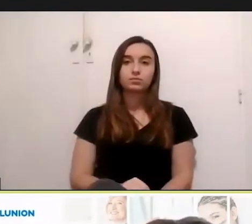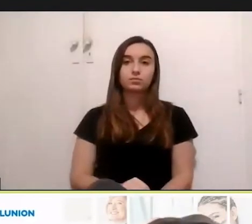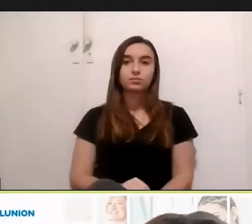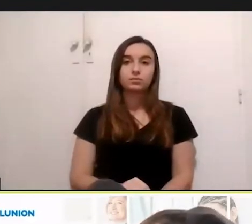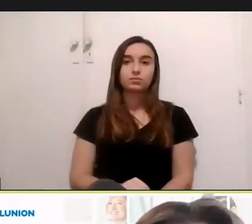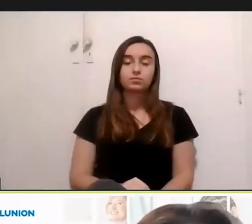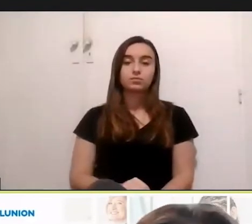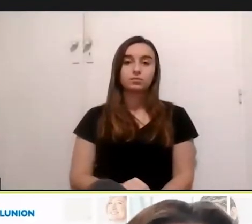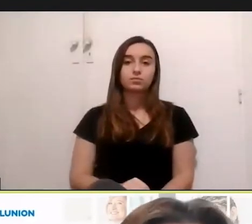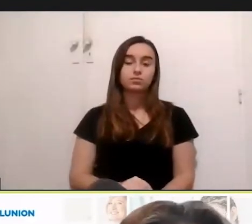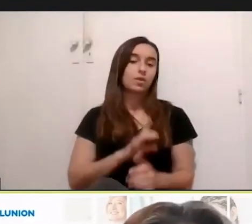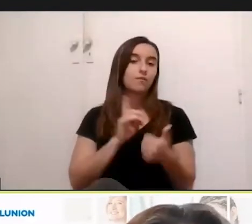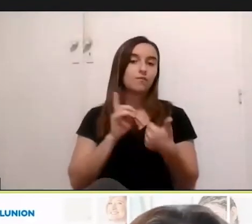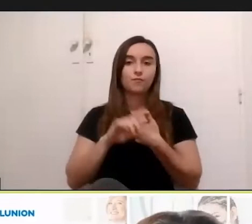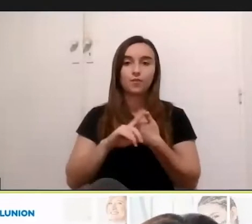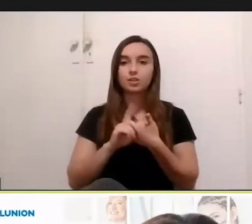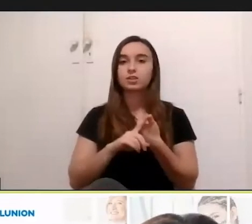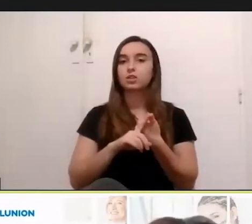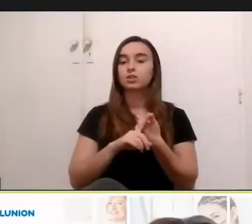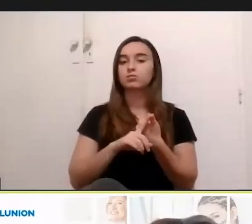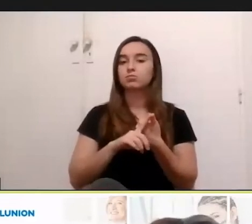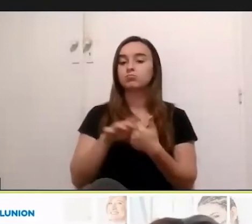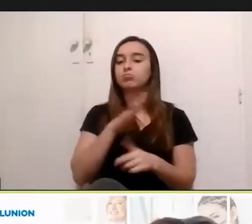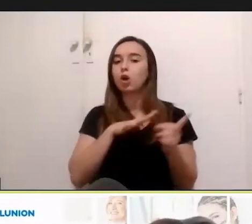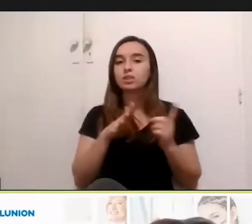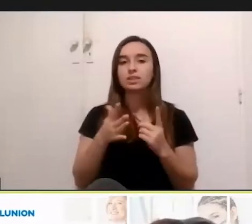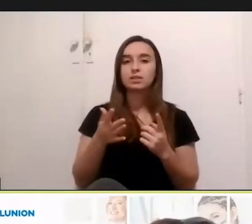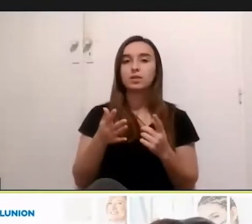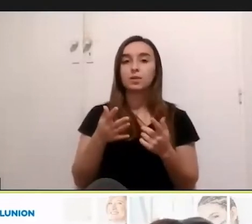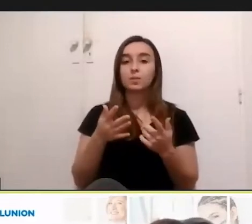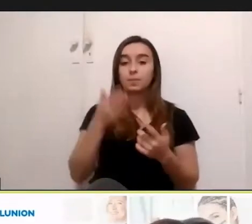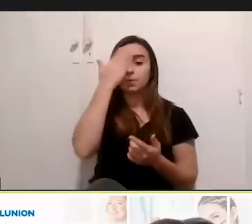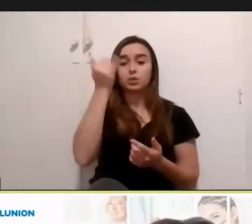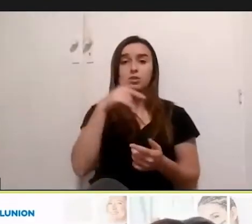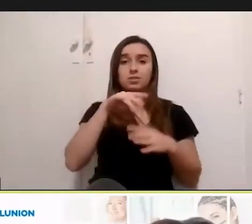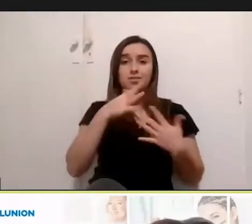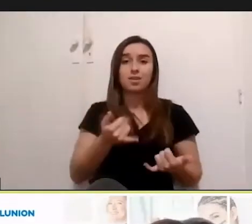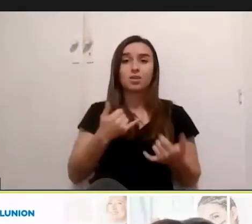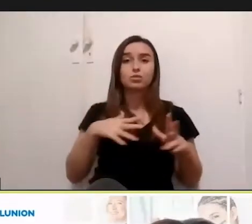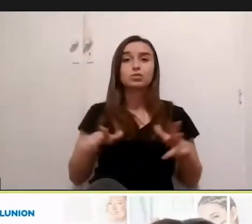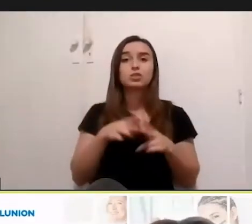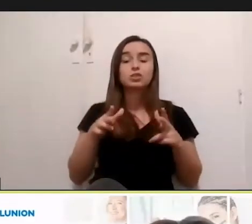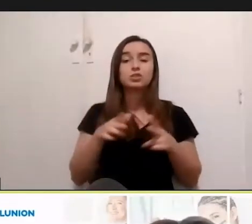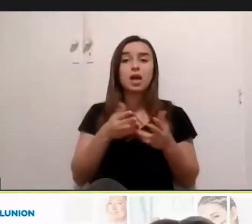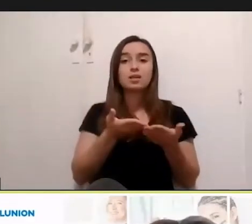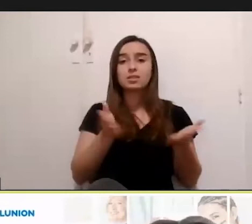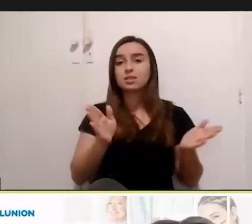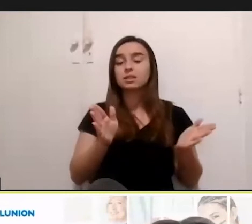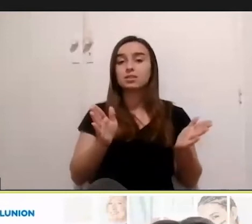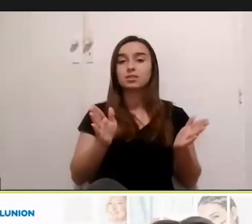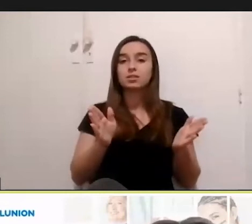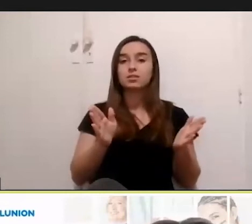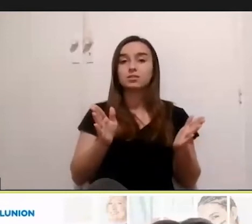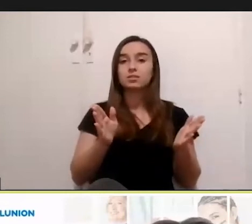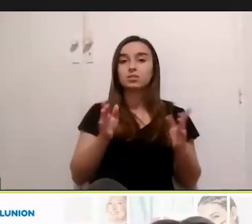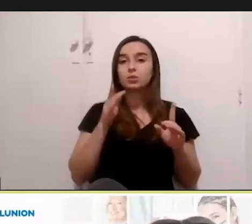First of all, the context, because we live in a society in which intensive use is